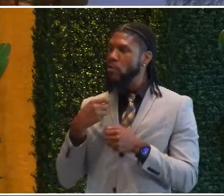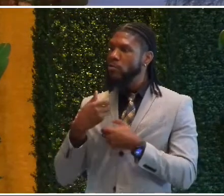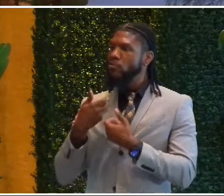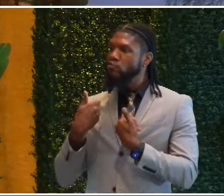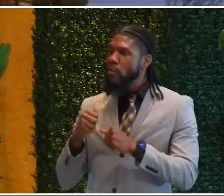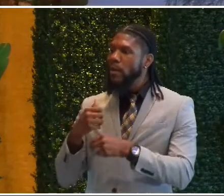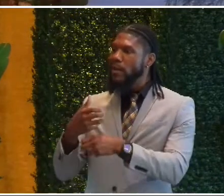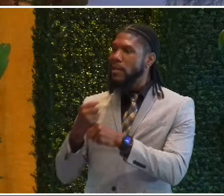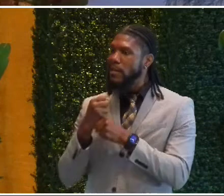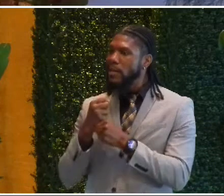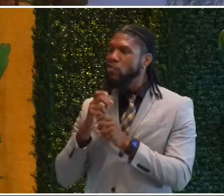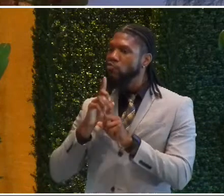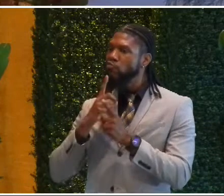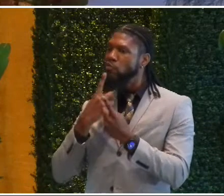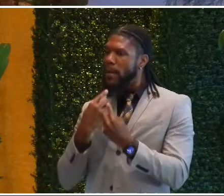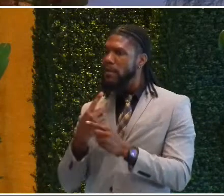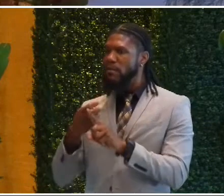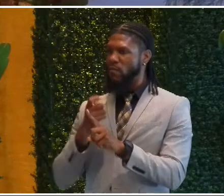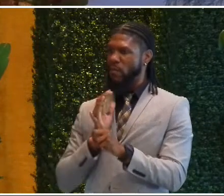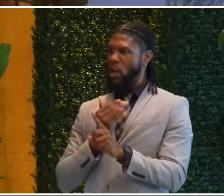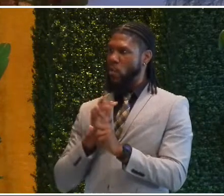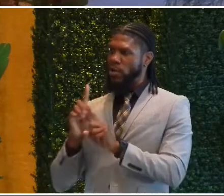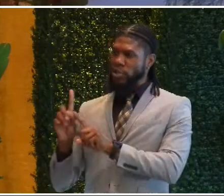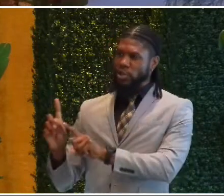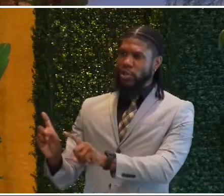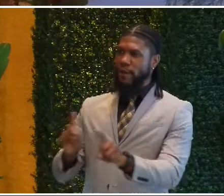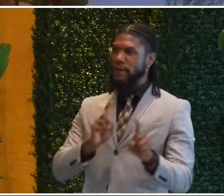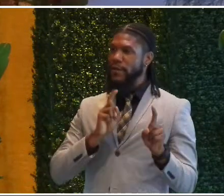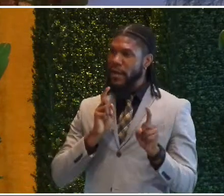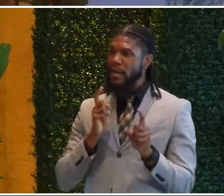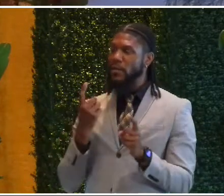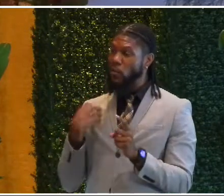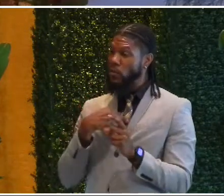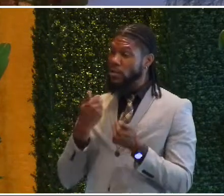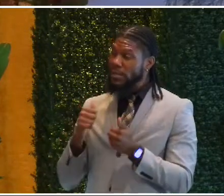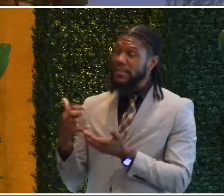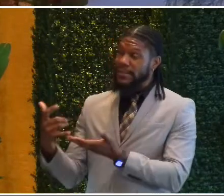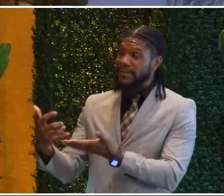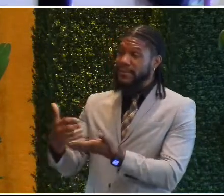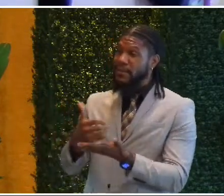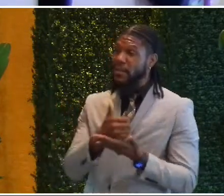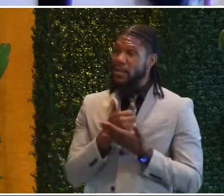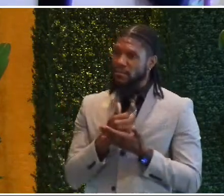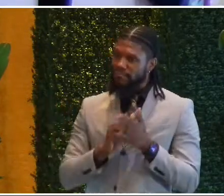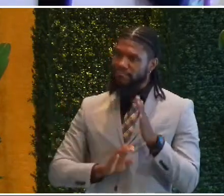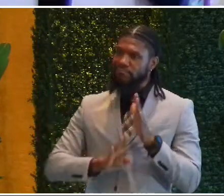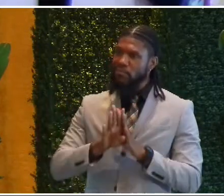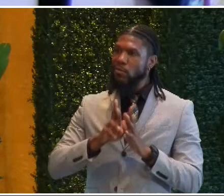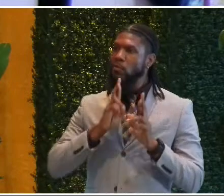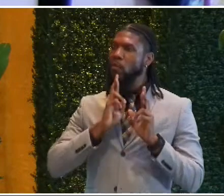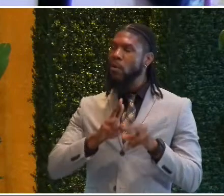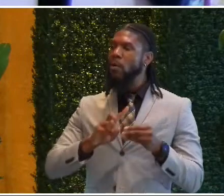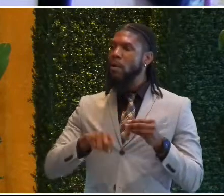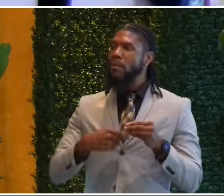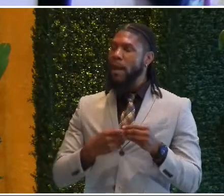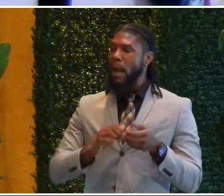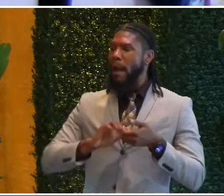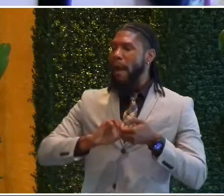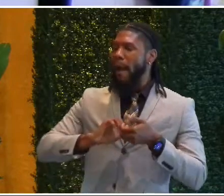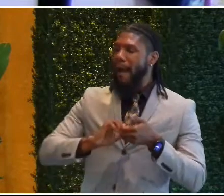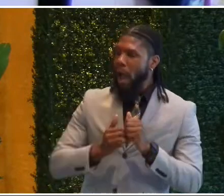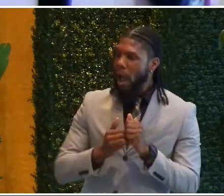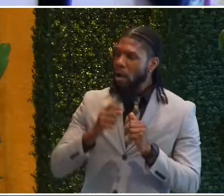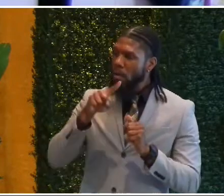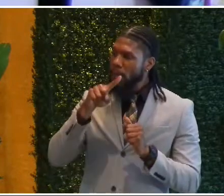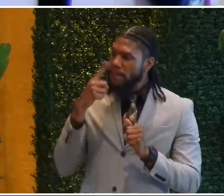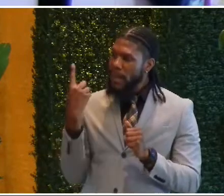to the survey we were working on, because we were trying to come up with a report around how Black, trans, and